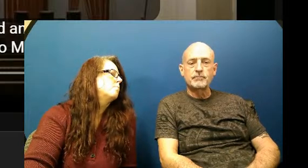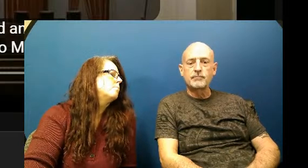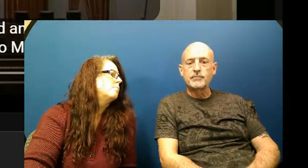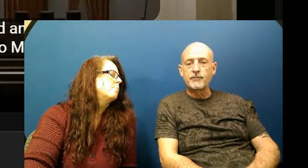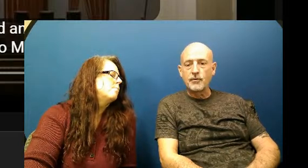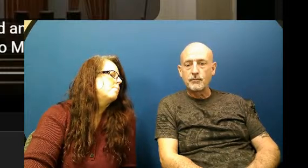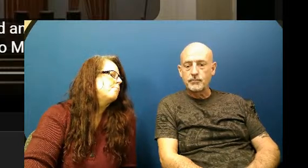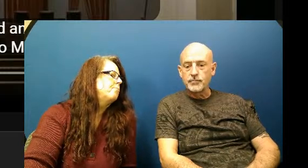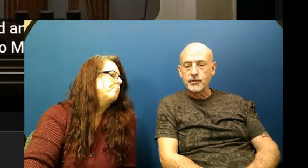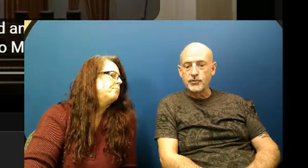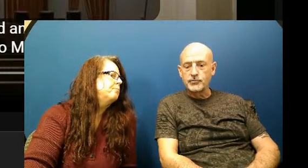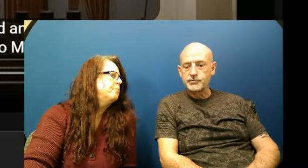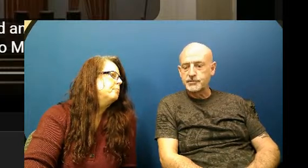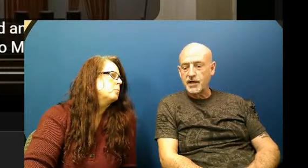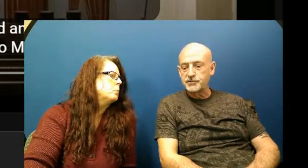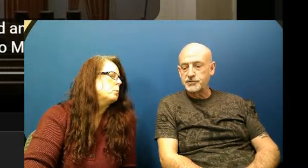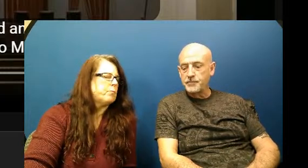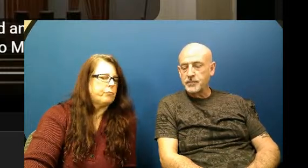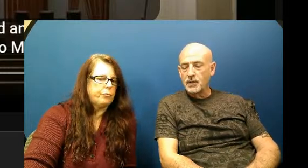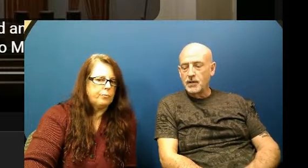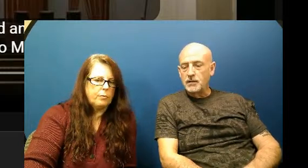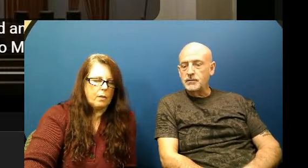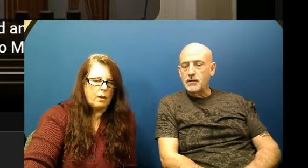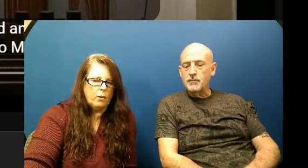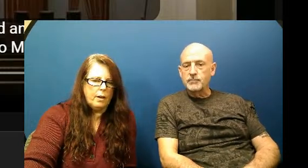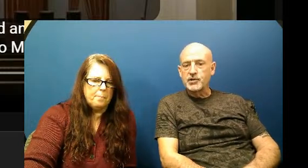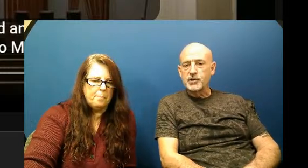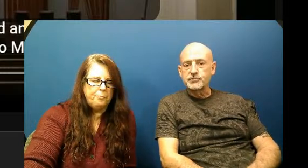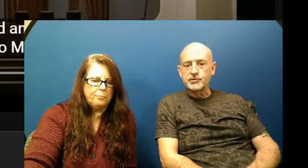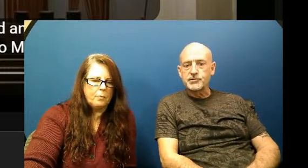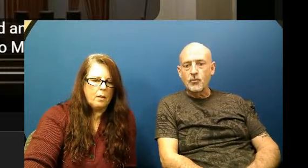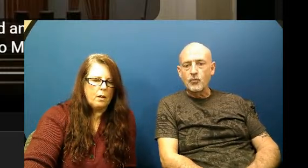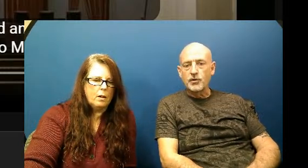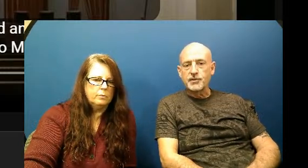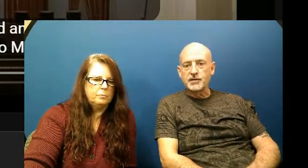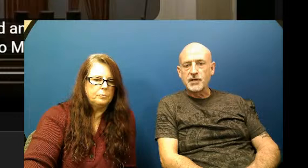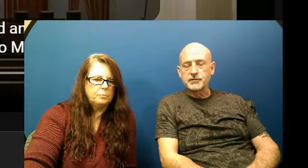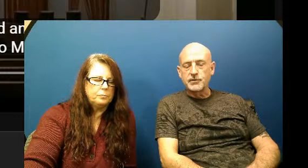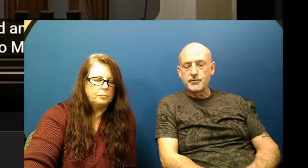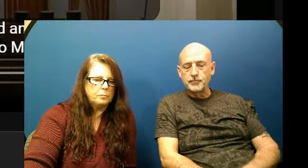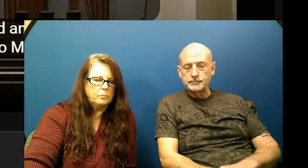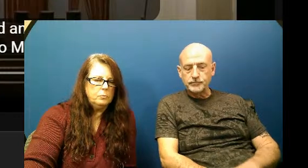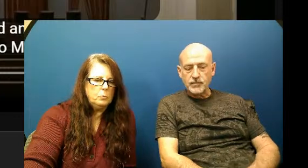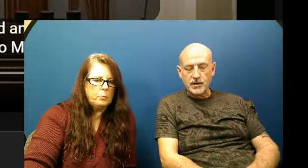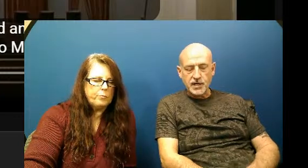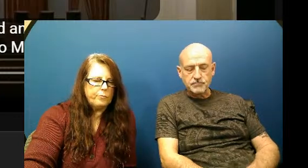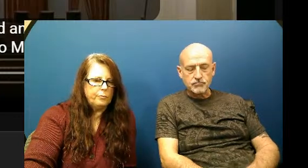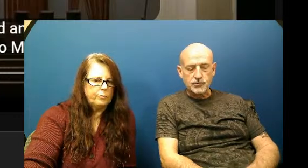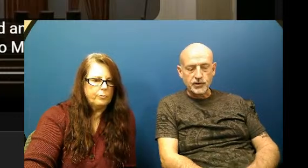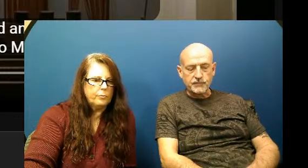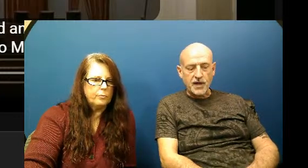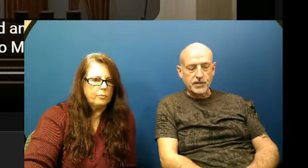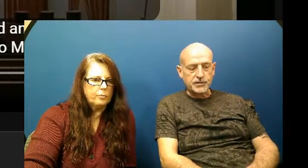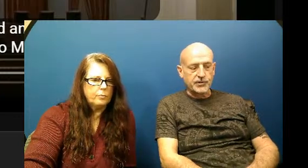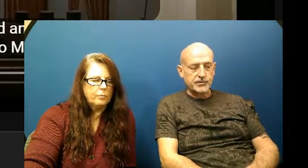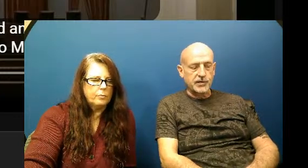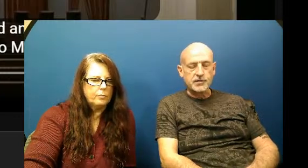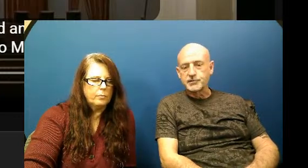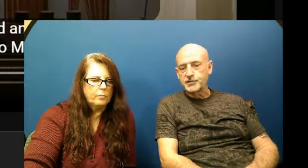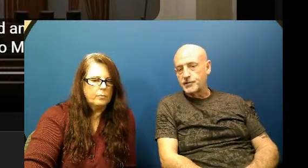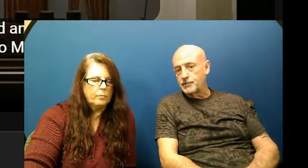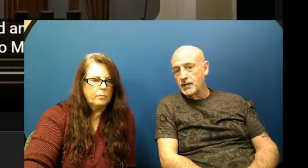from those sites. Okay. Just on one of the things I do, again, 25 plus